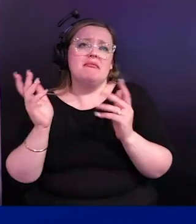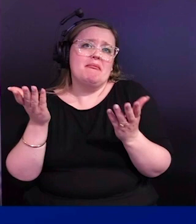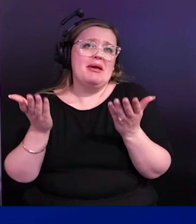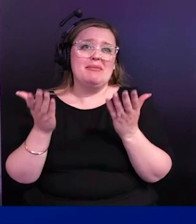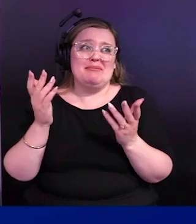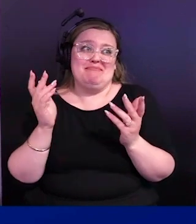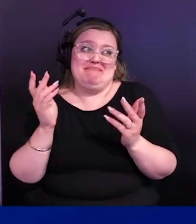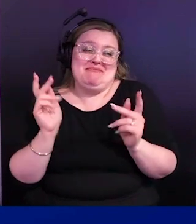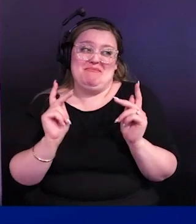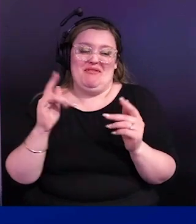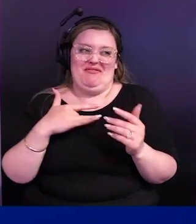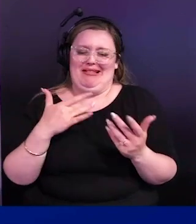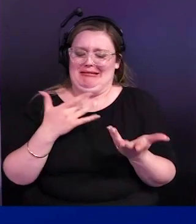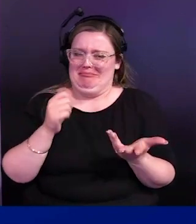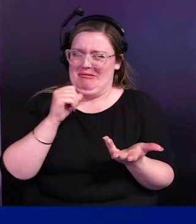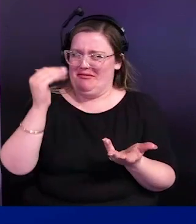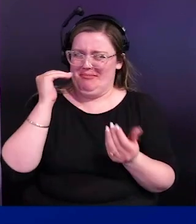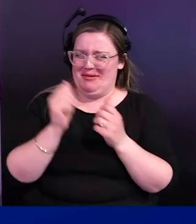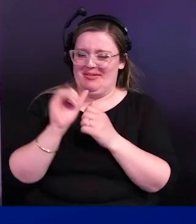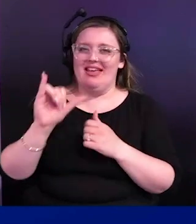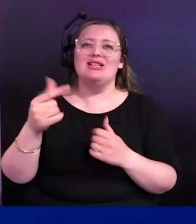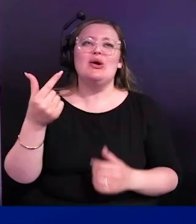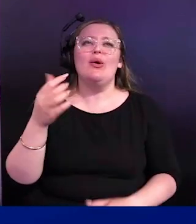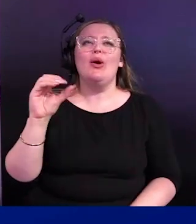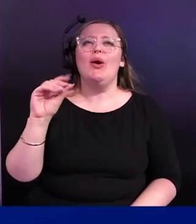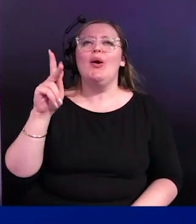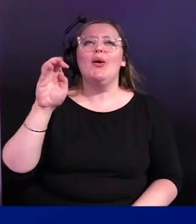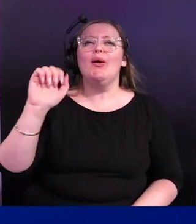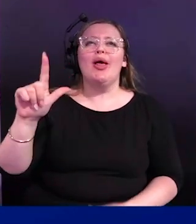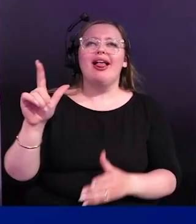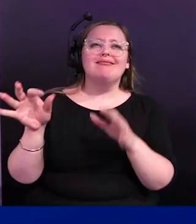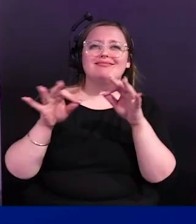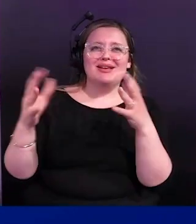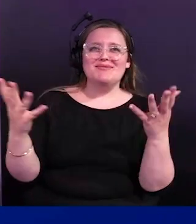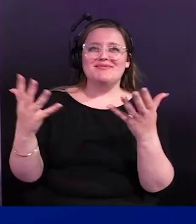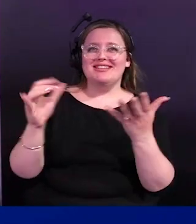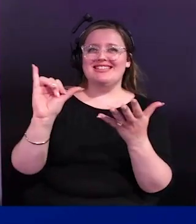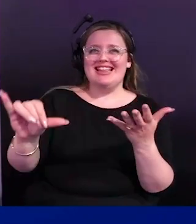is. So Gokul, how would you explain what CloudTrail Lake is to someone?